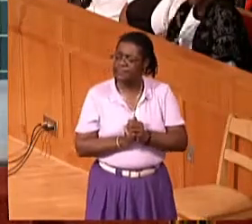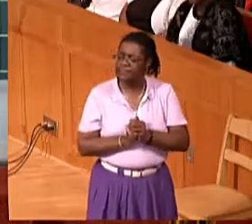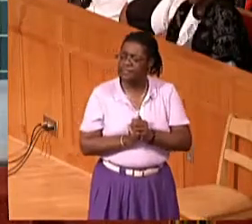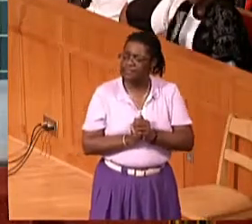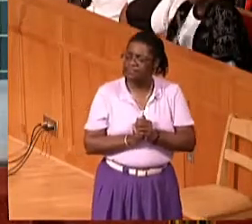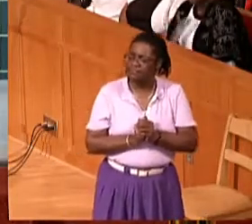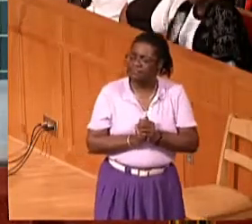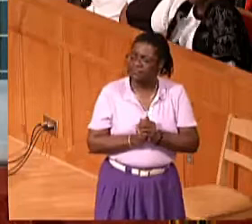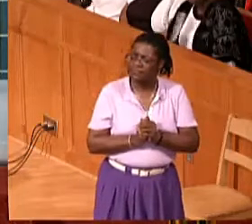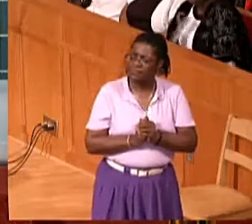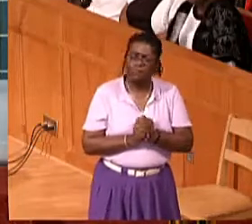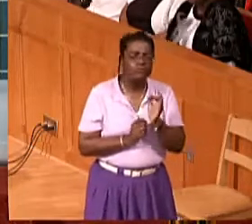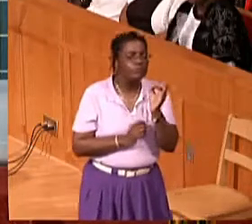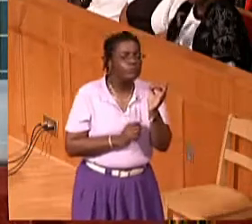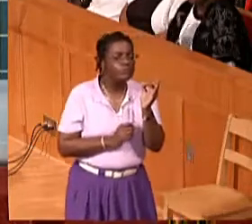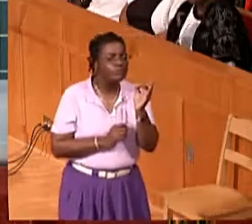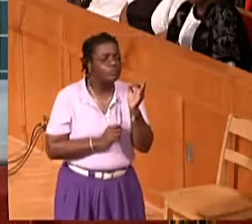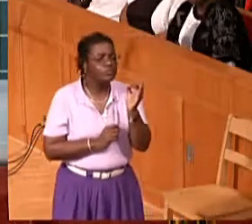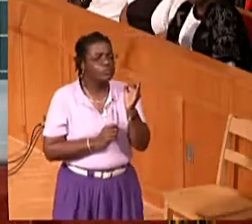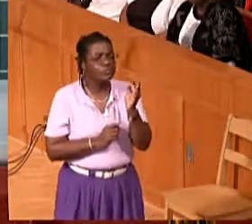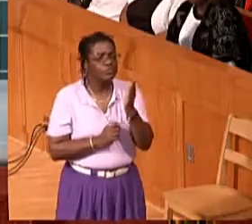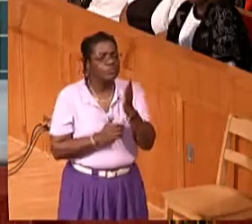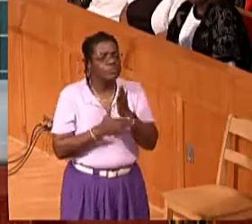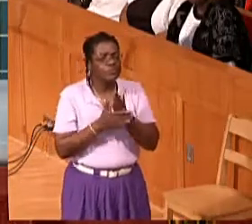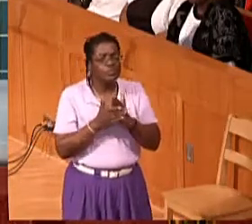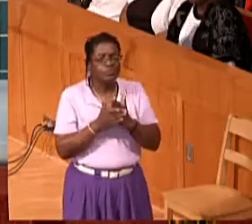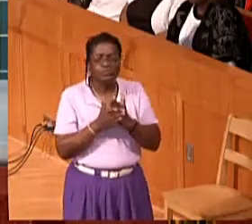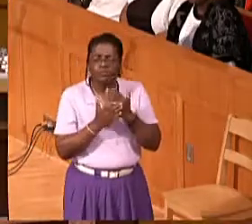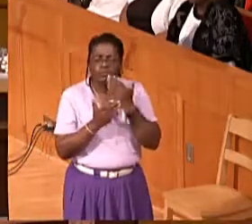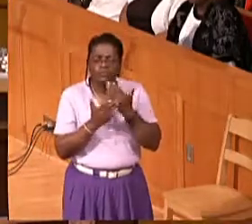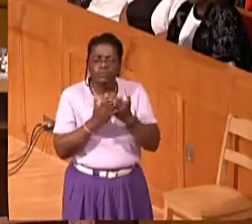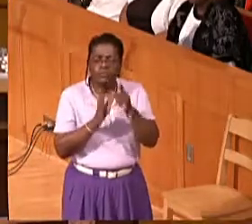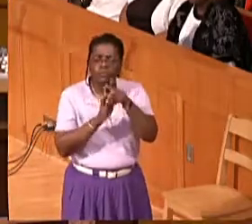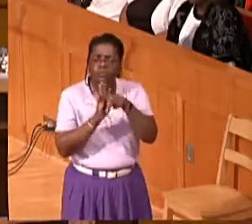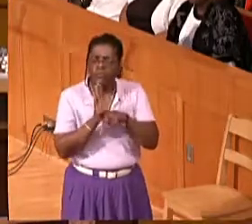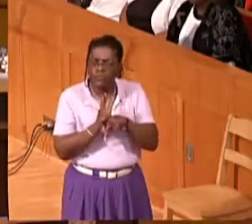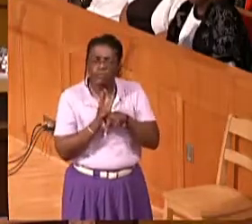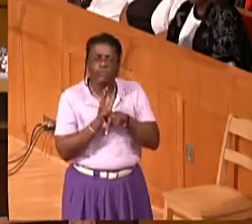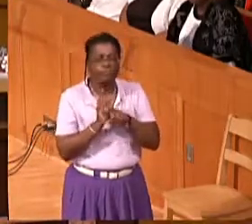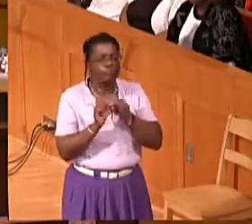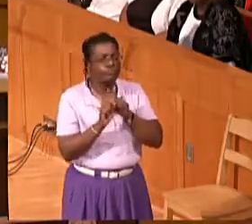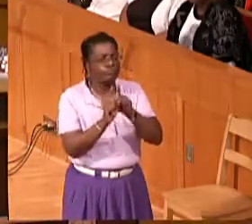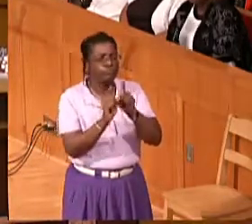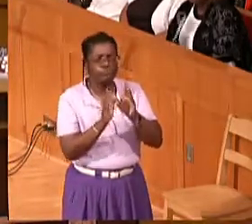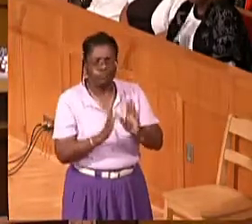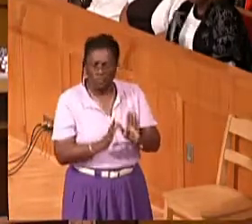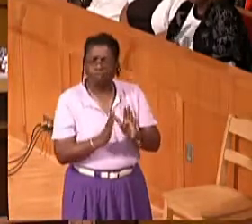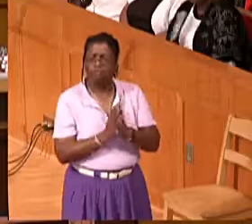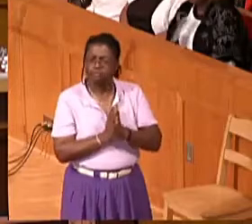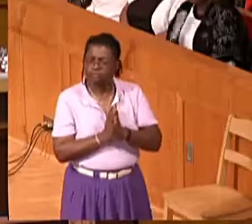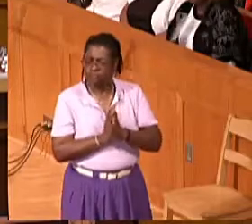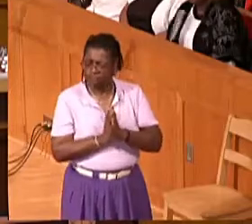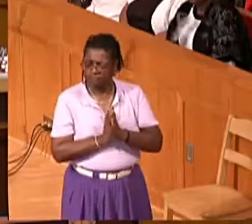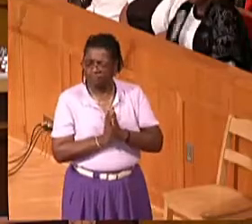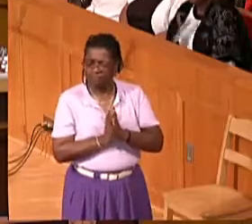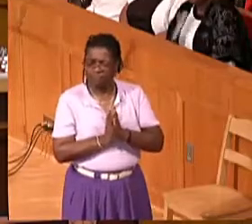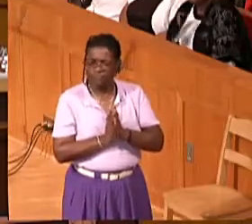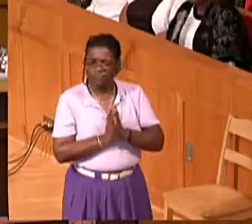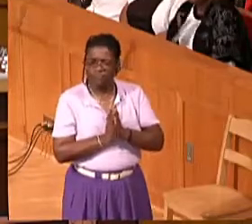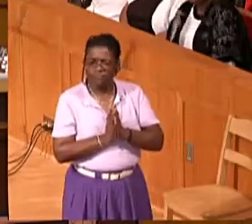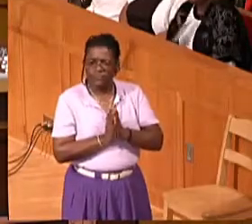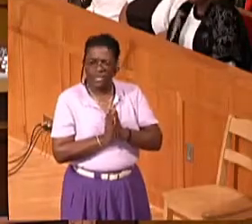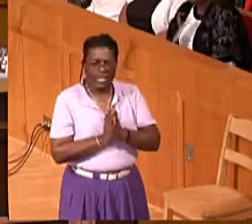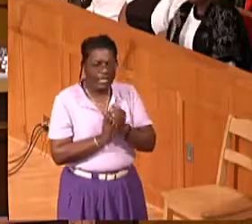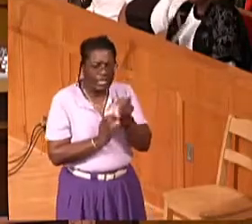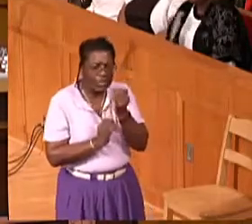ministry, is sharing some principles with his disciples. He's very deliberate and standing in the shadows of the